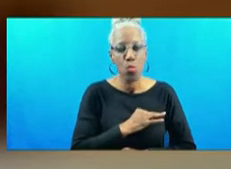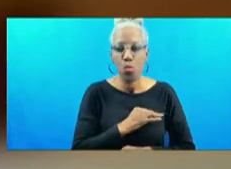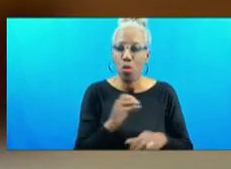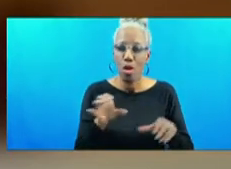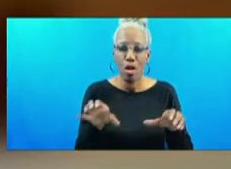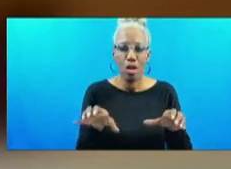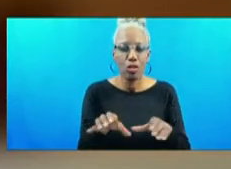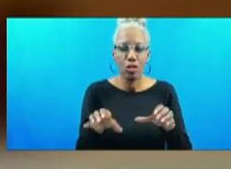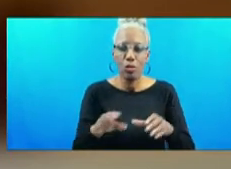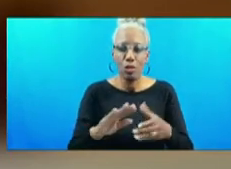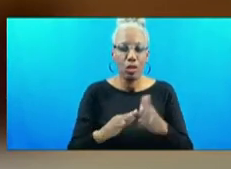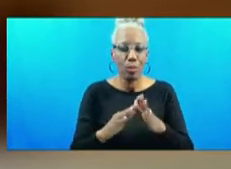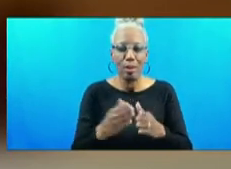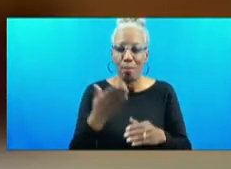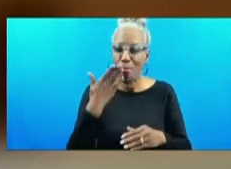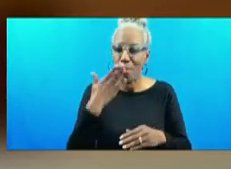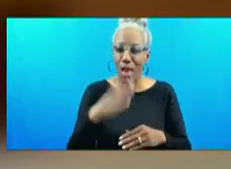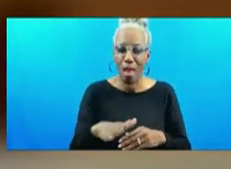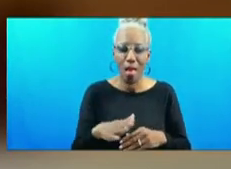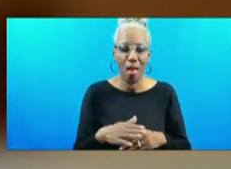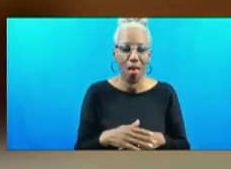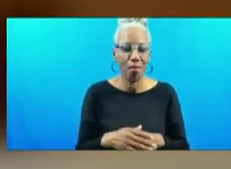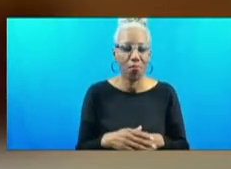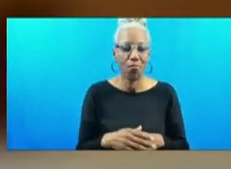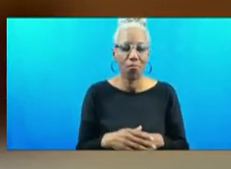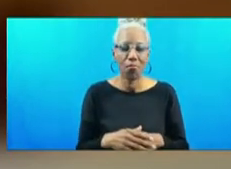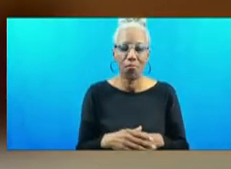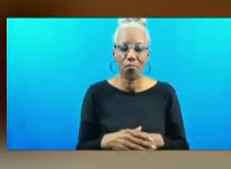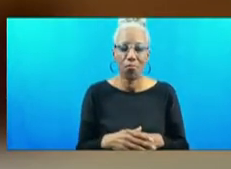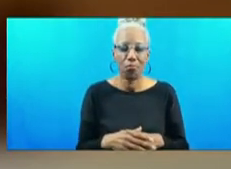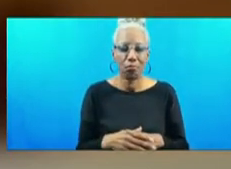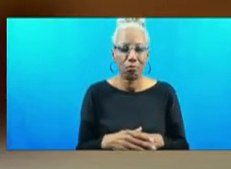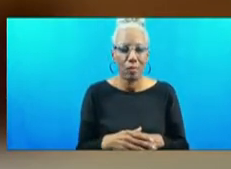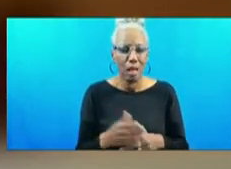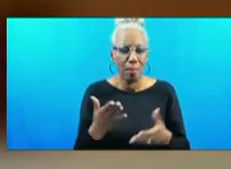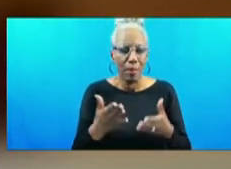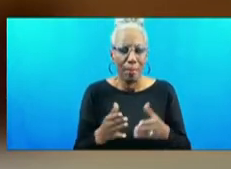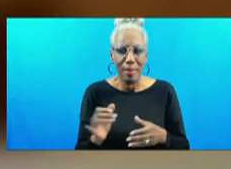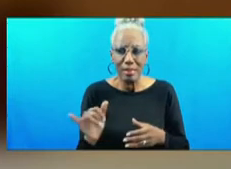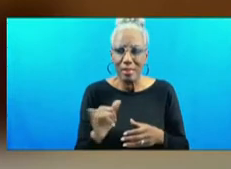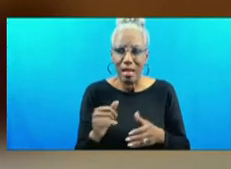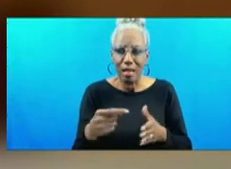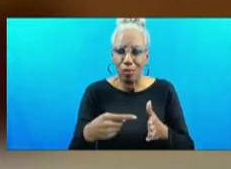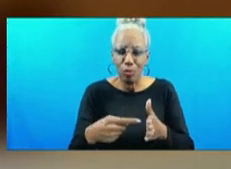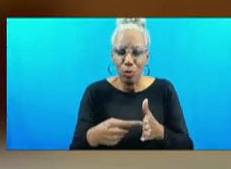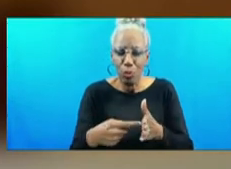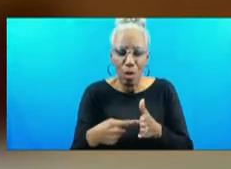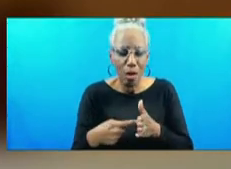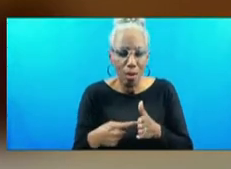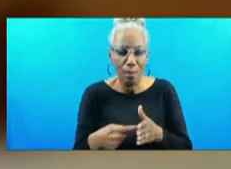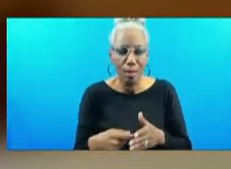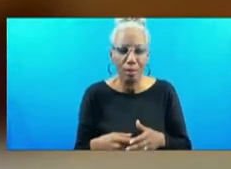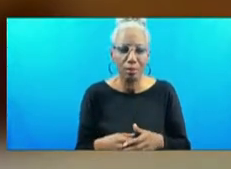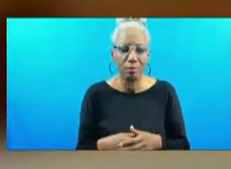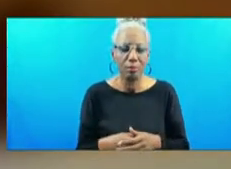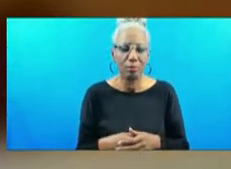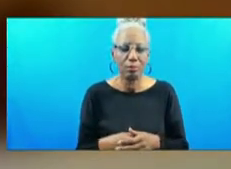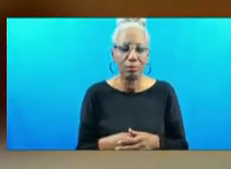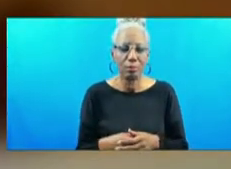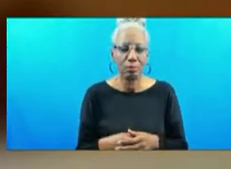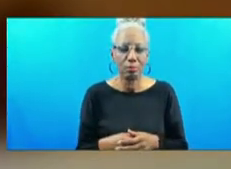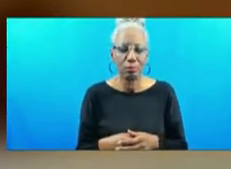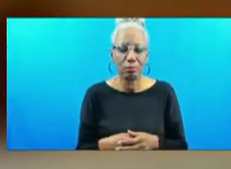might seem that it's like a requirement, in order to get the position. So when we talk about accountability for